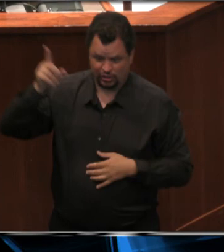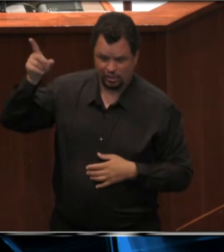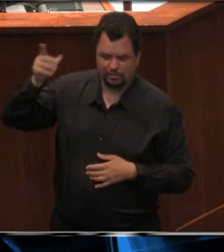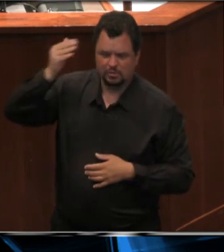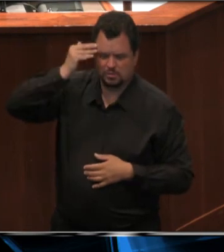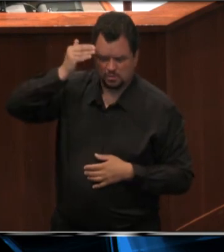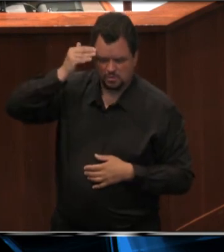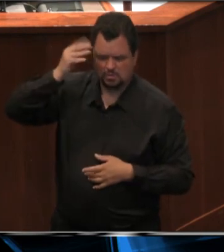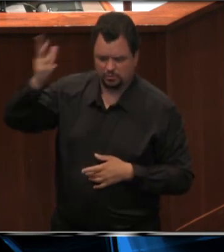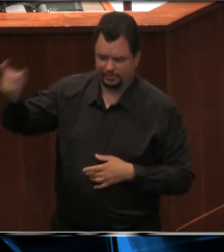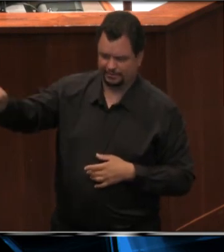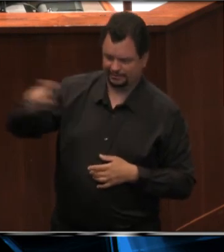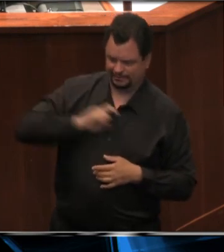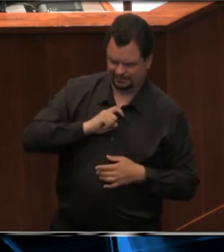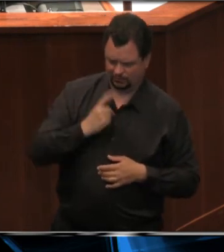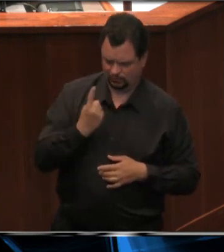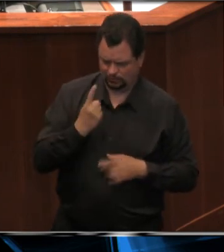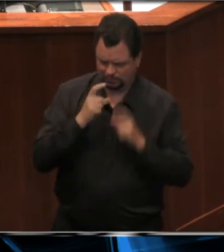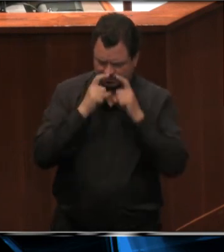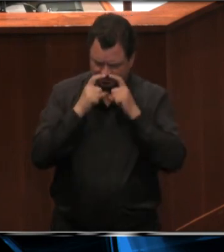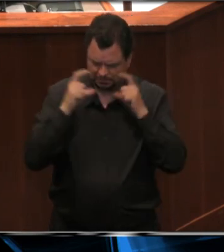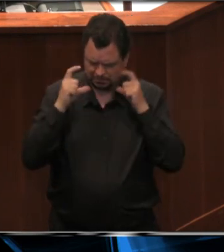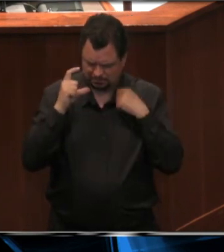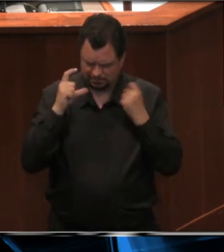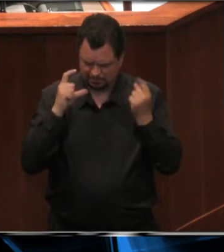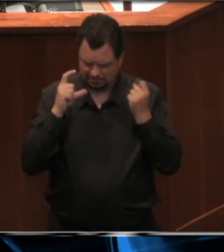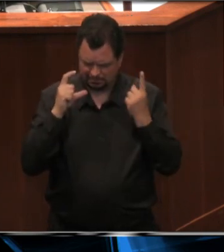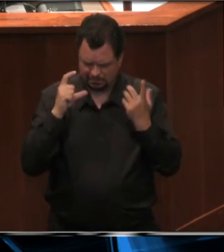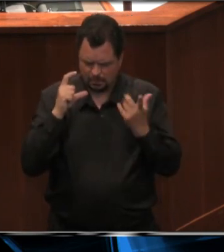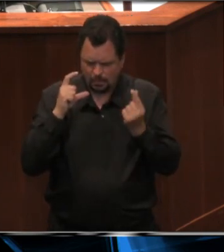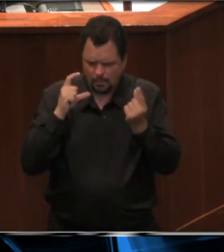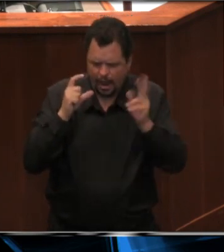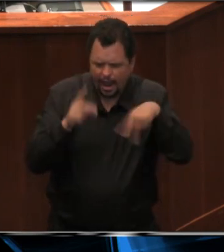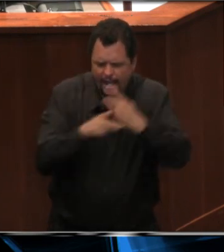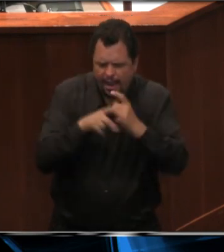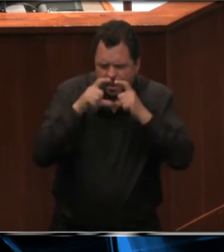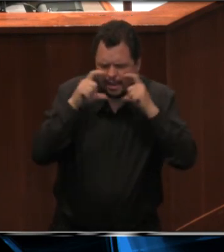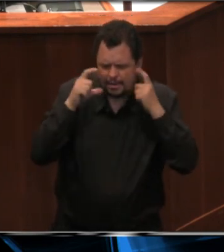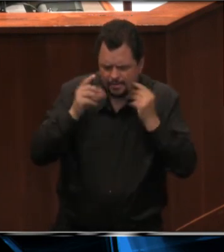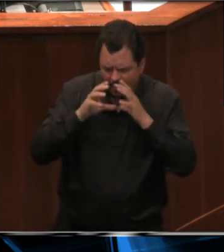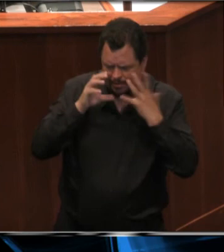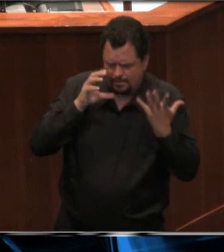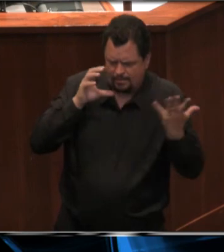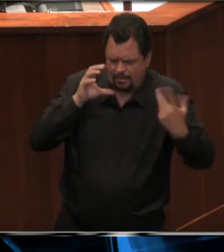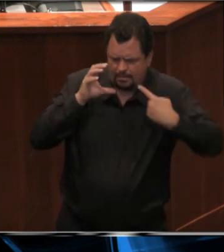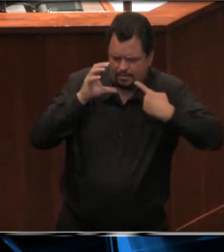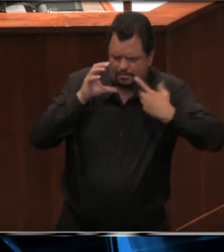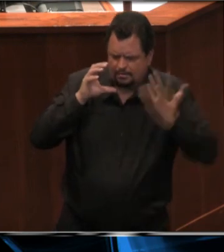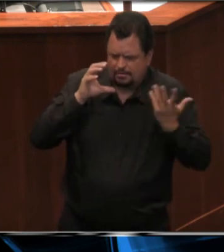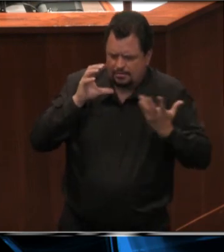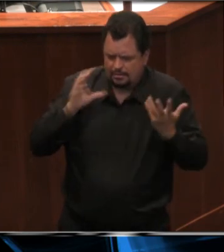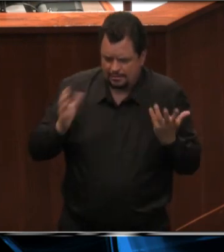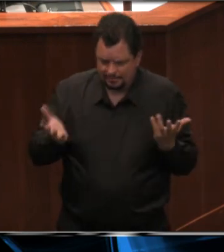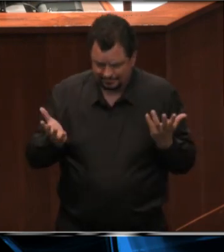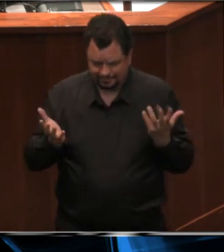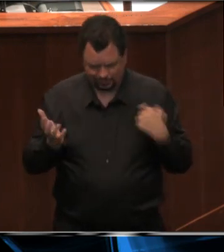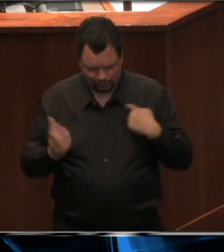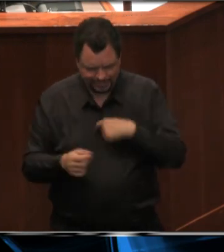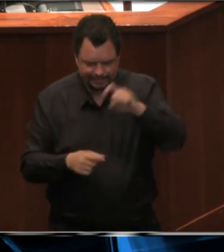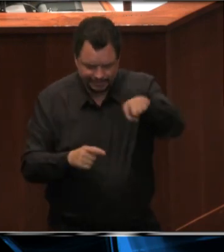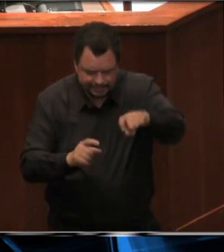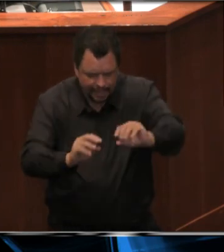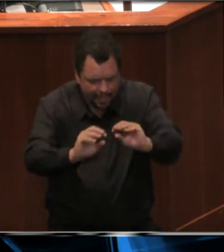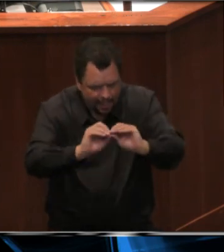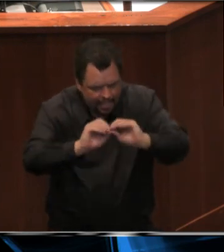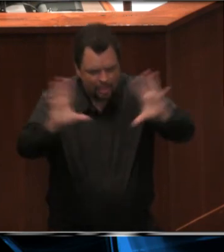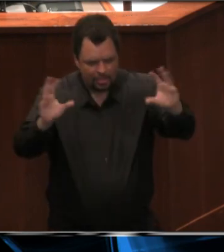I'm calling in to ask you to create some firm oversight of the situation, and I've heard this from several other people today. We need clear rules about what PPE must be provided